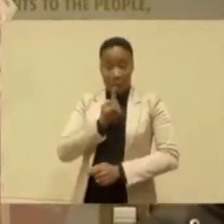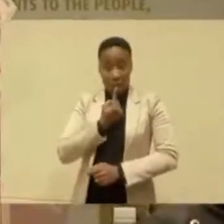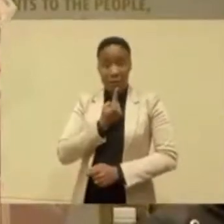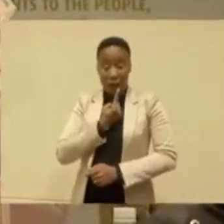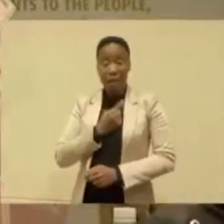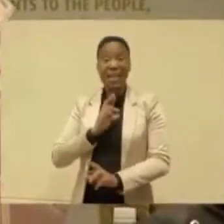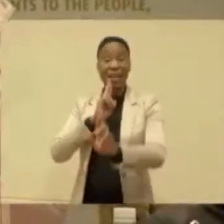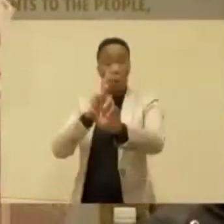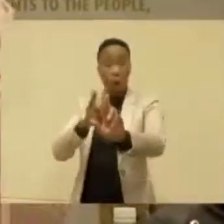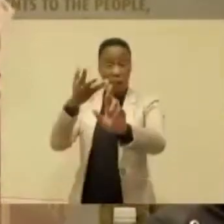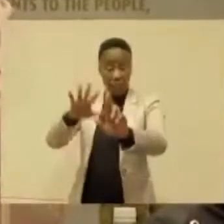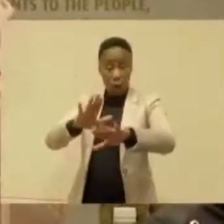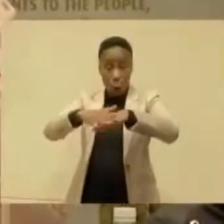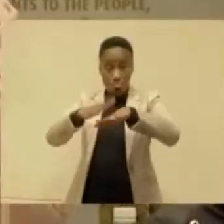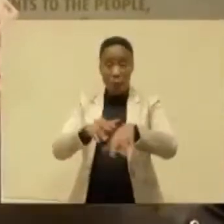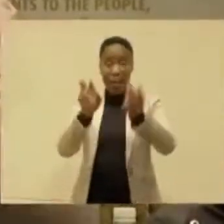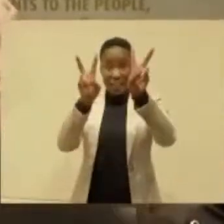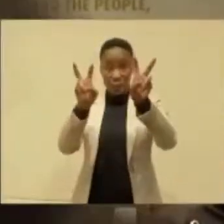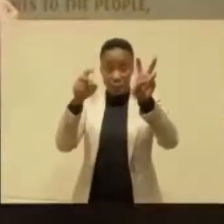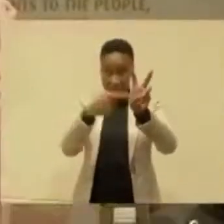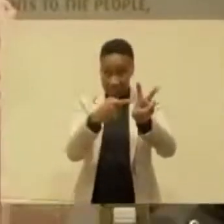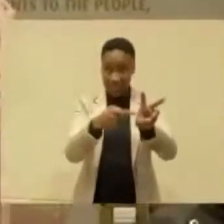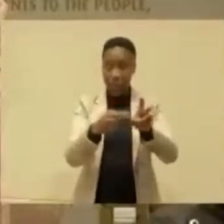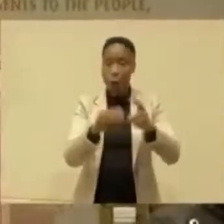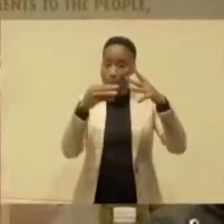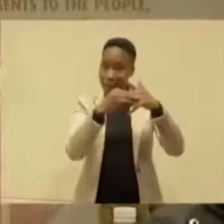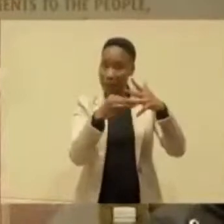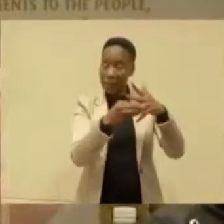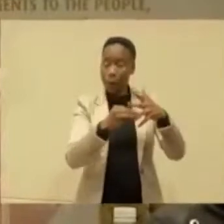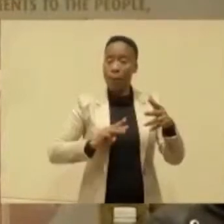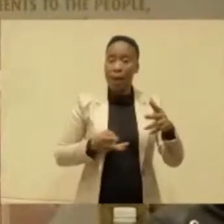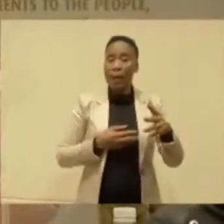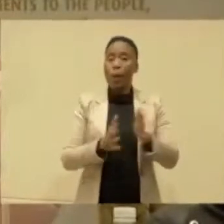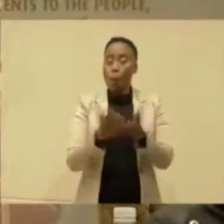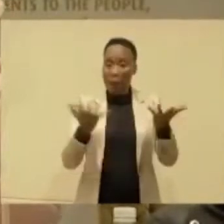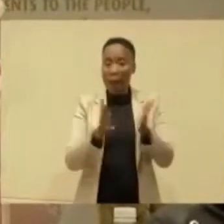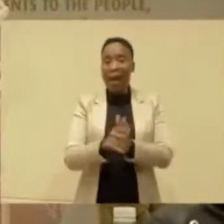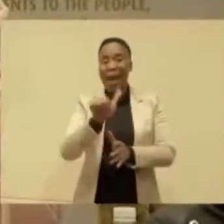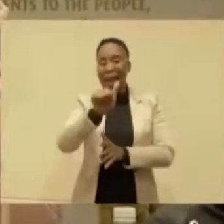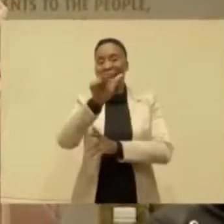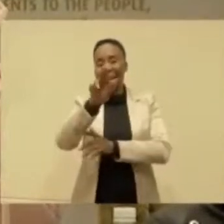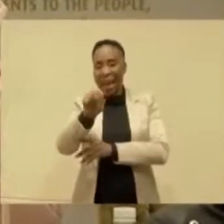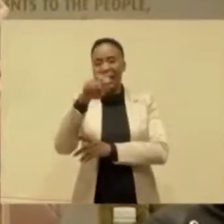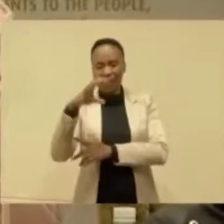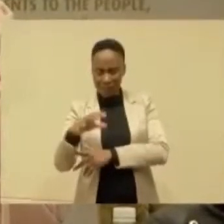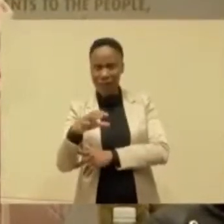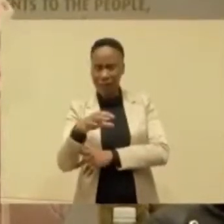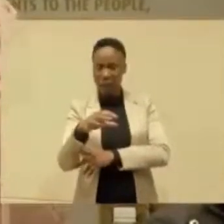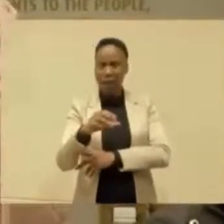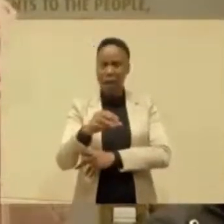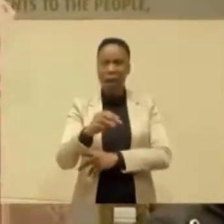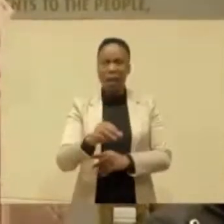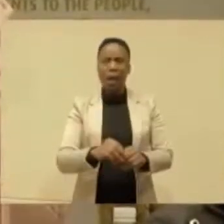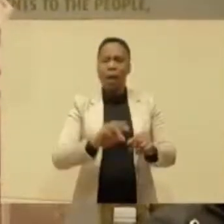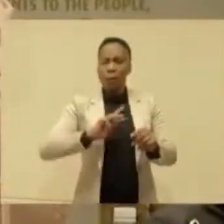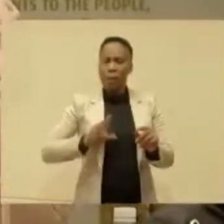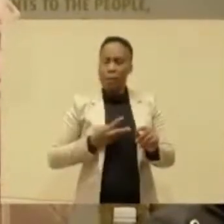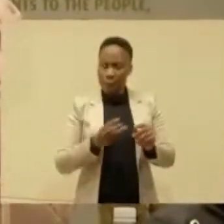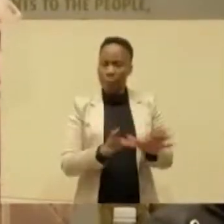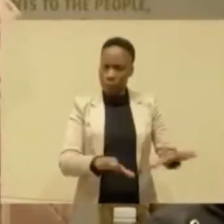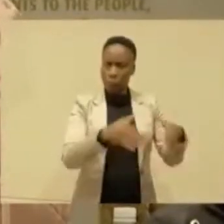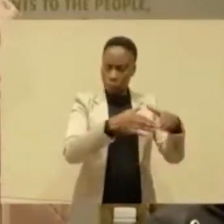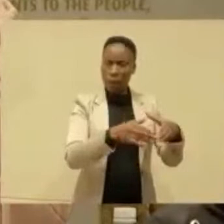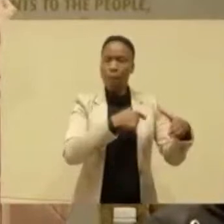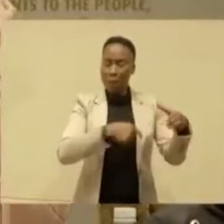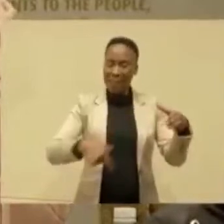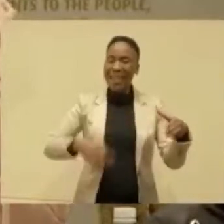reported on the issue of the customary law in the anc national executive committee and the president said he's taking it upon him to make sure